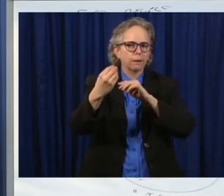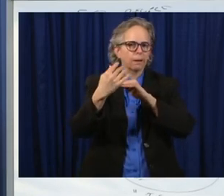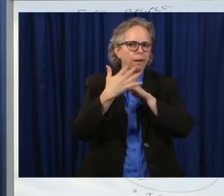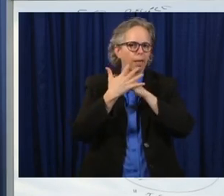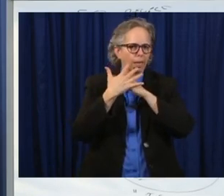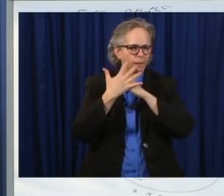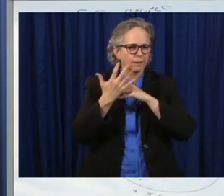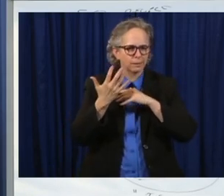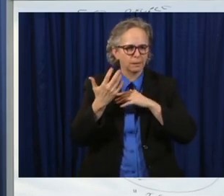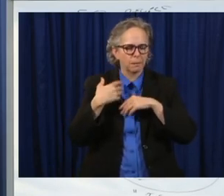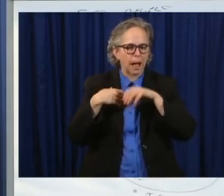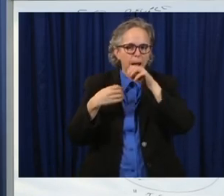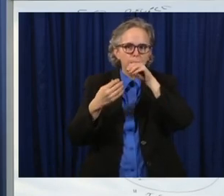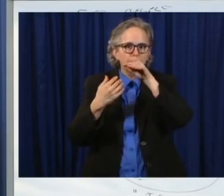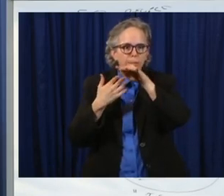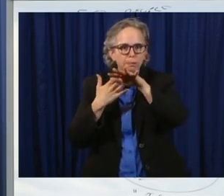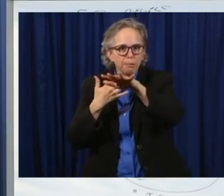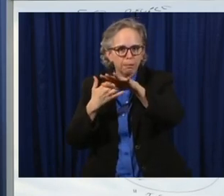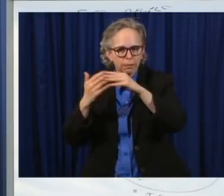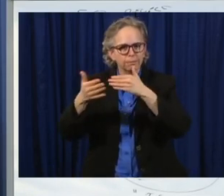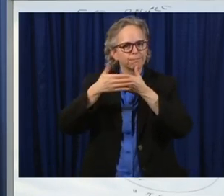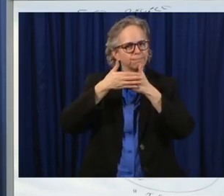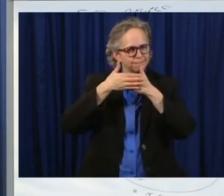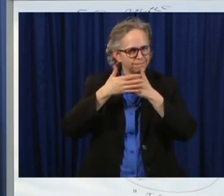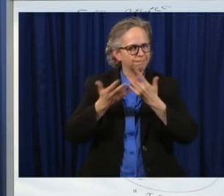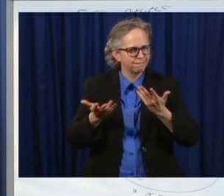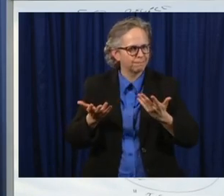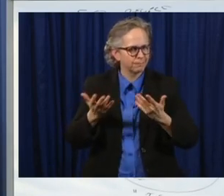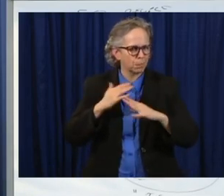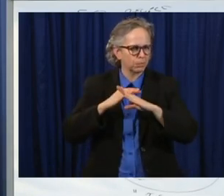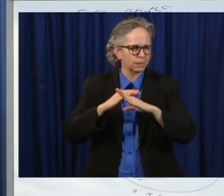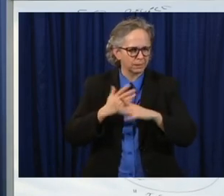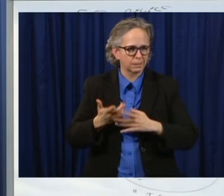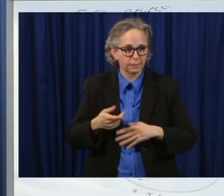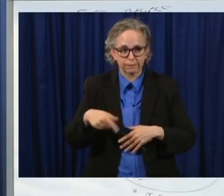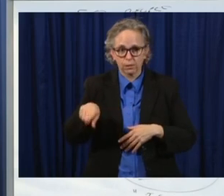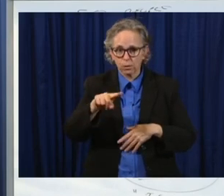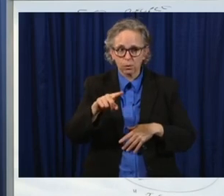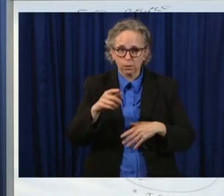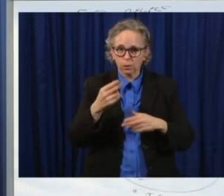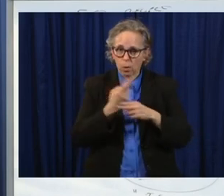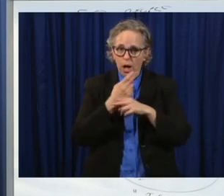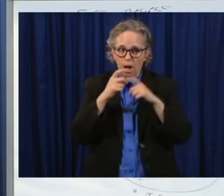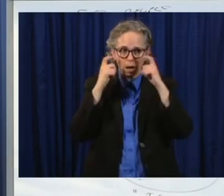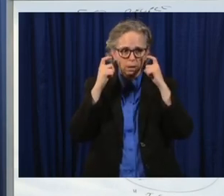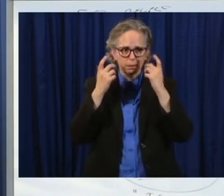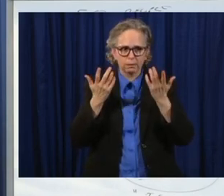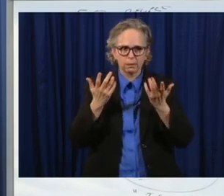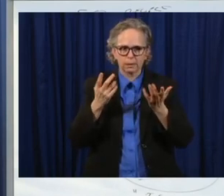And if everybody's wearing them, obviously we have that double protection.